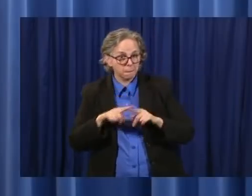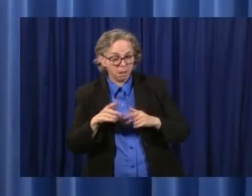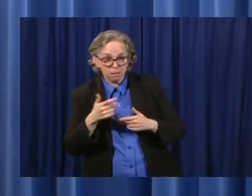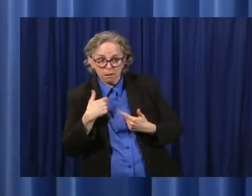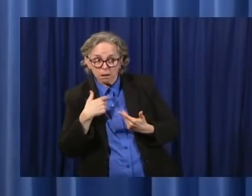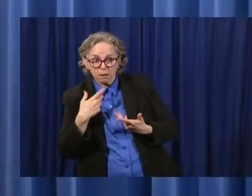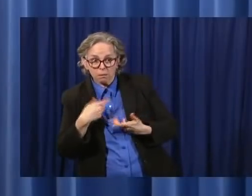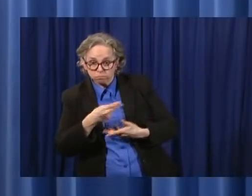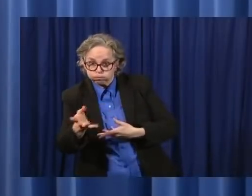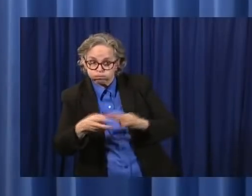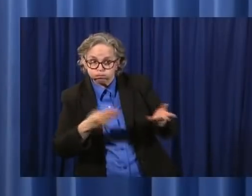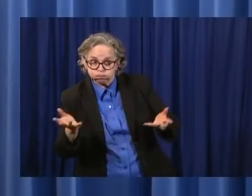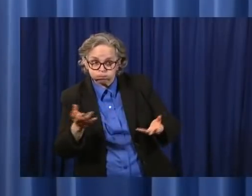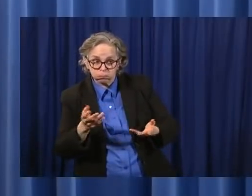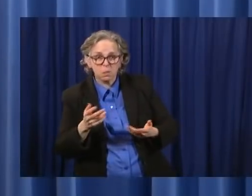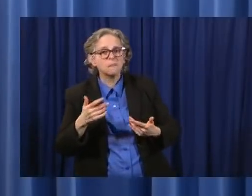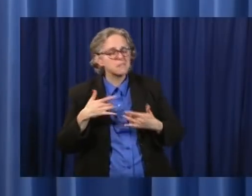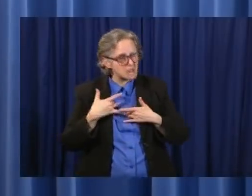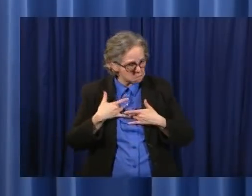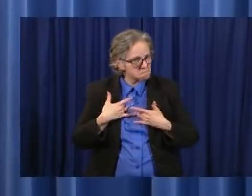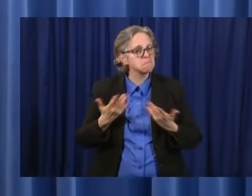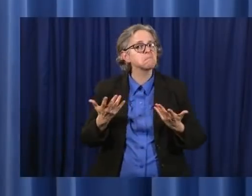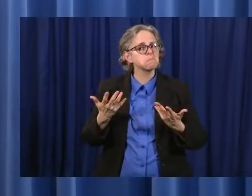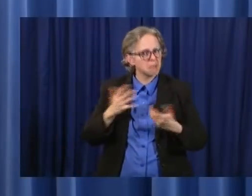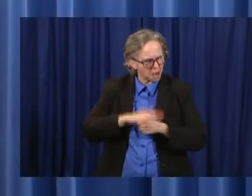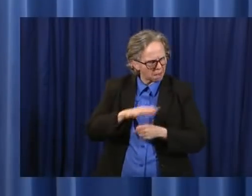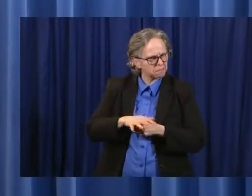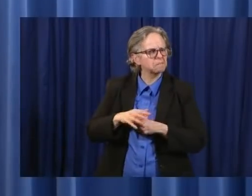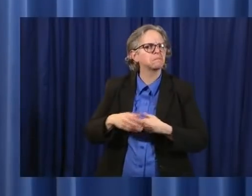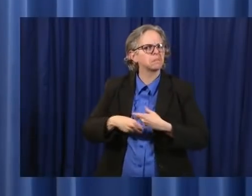that we have not only enough there, but we have a